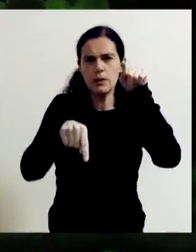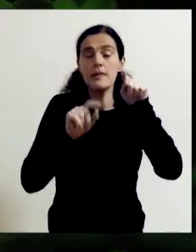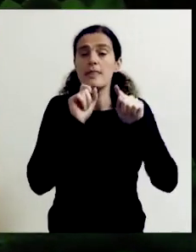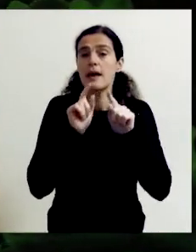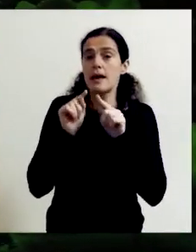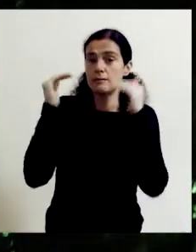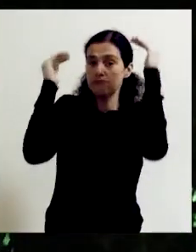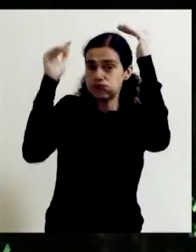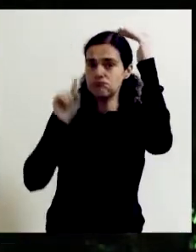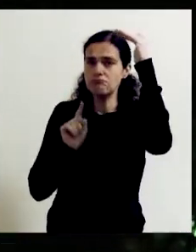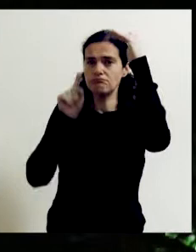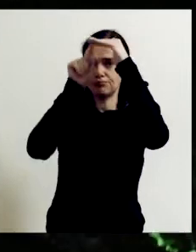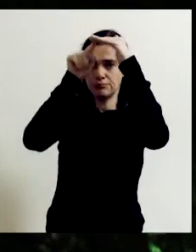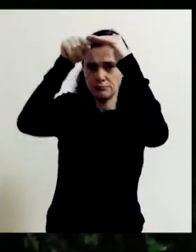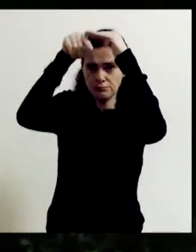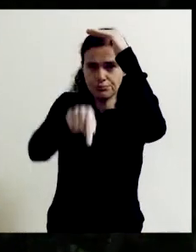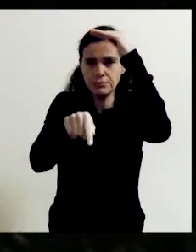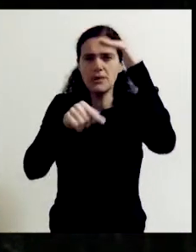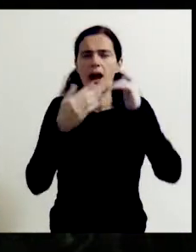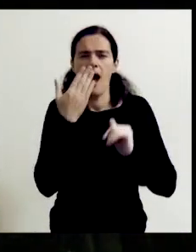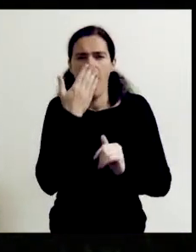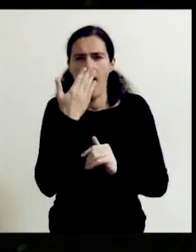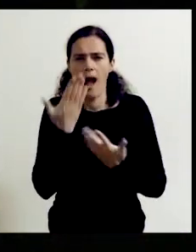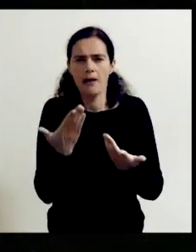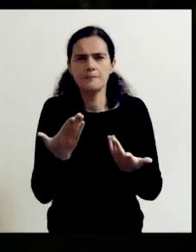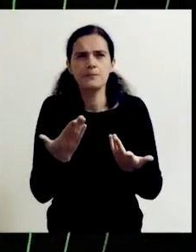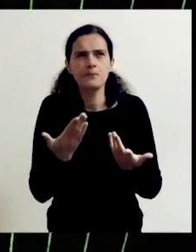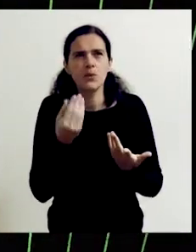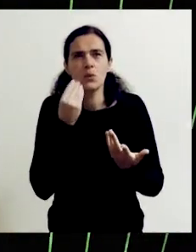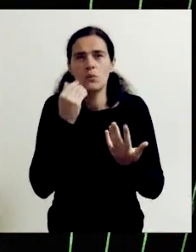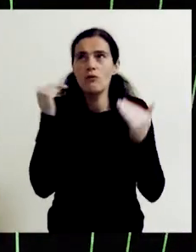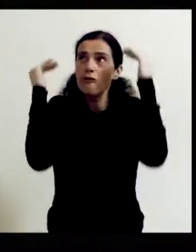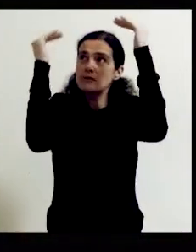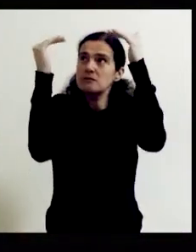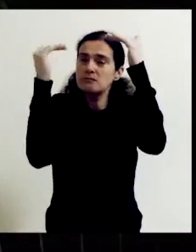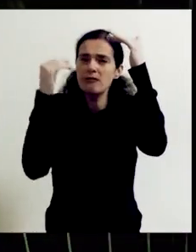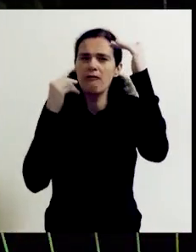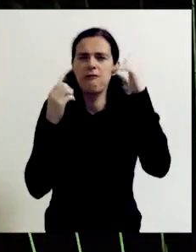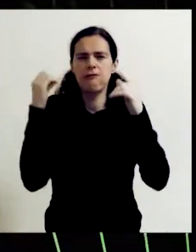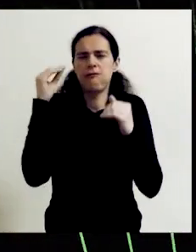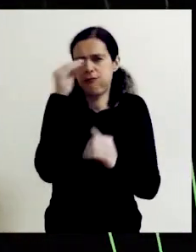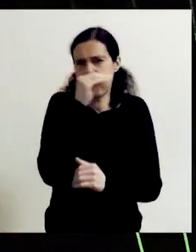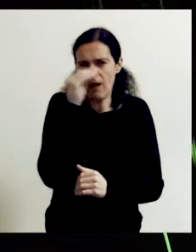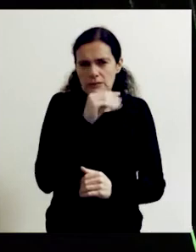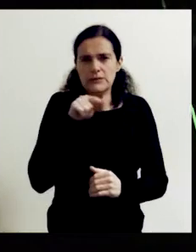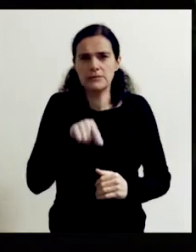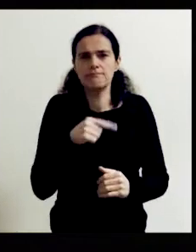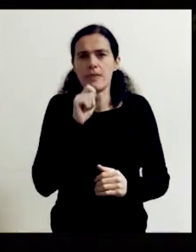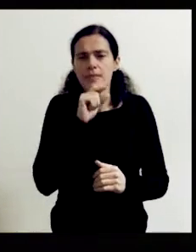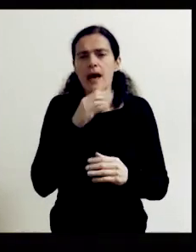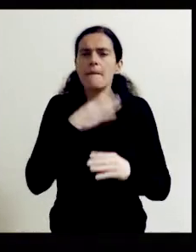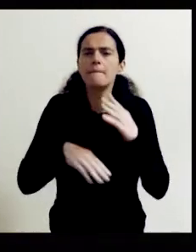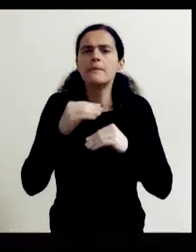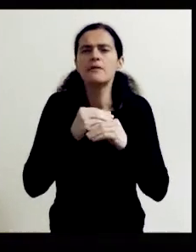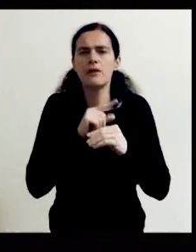ceiling and shooting through the room, almost creating a fake ceiling. But the ray also has